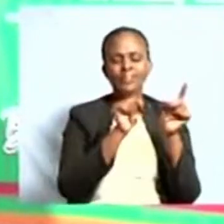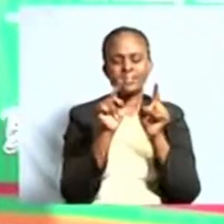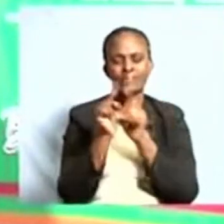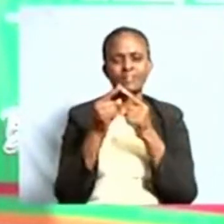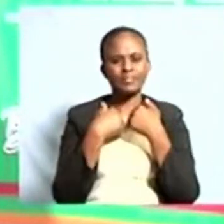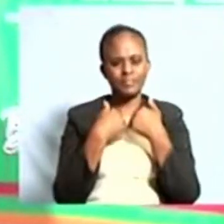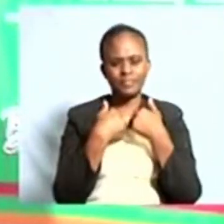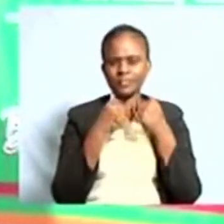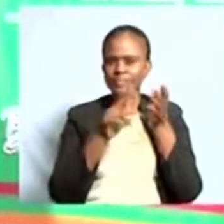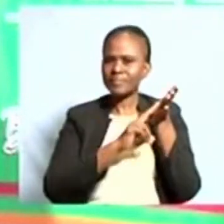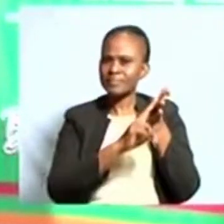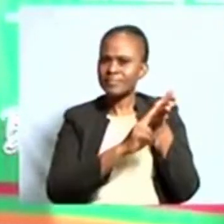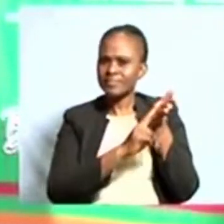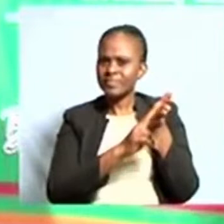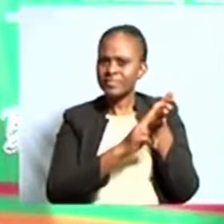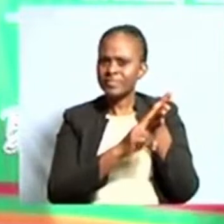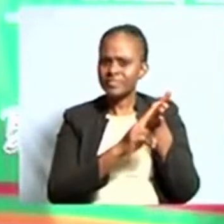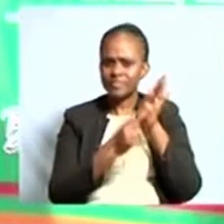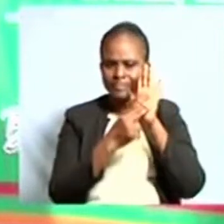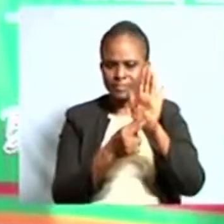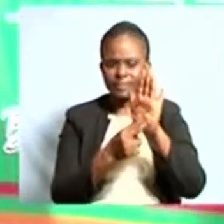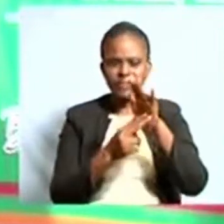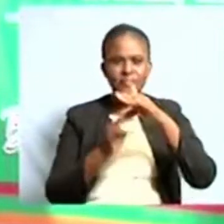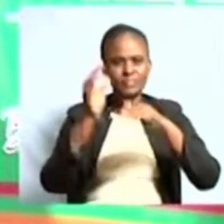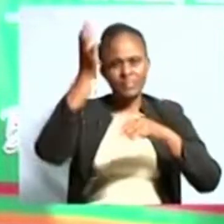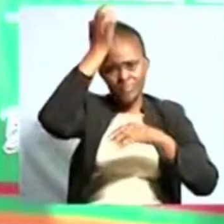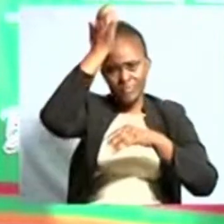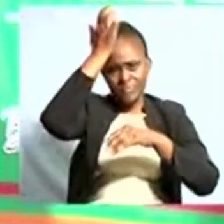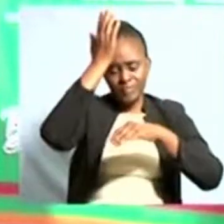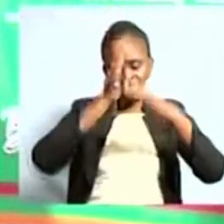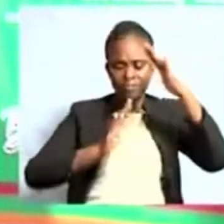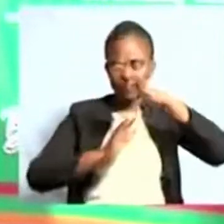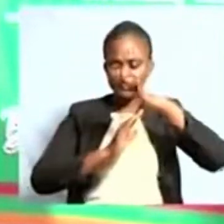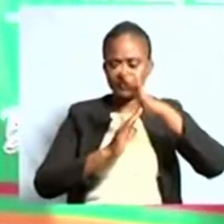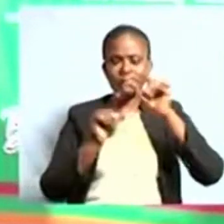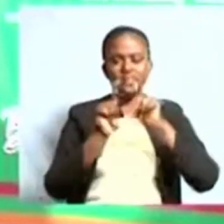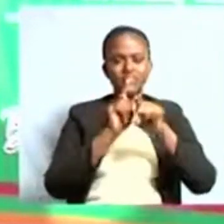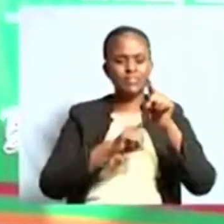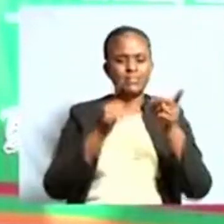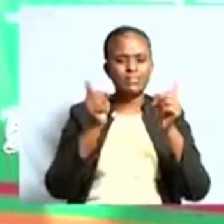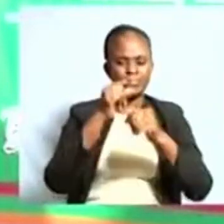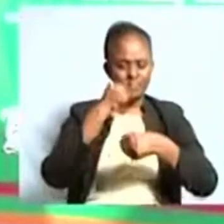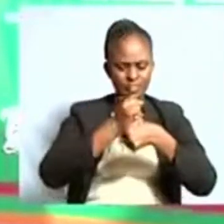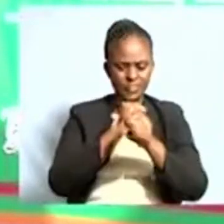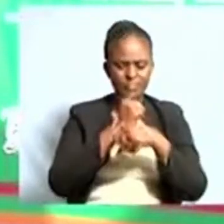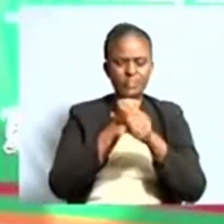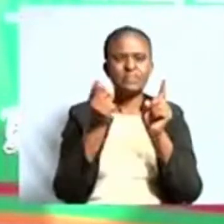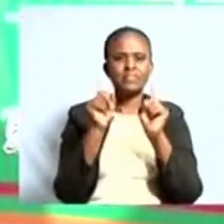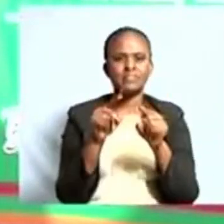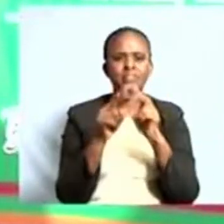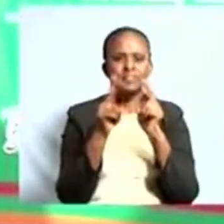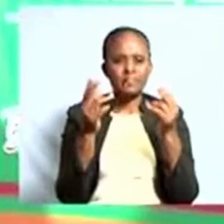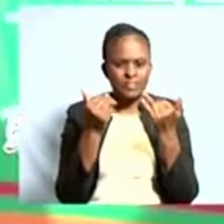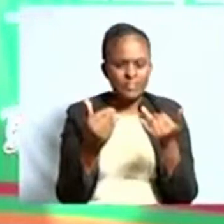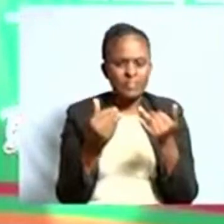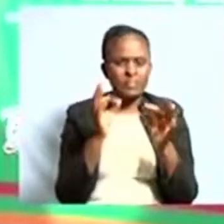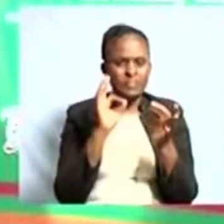the labels indicating the expiry date and when it was manufactured. So, if